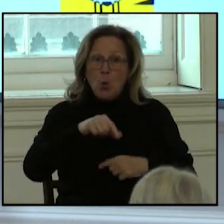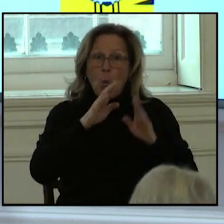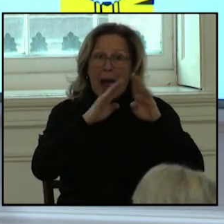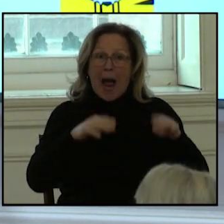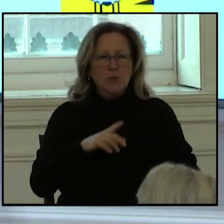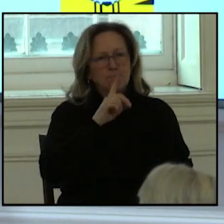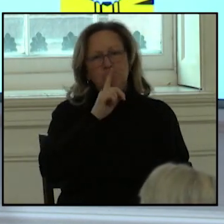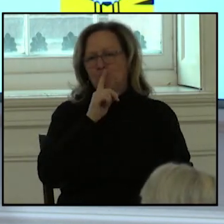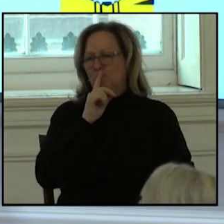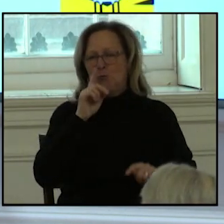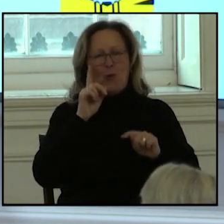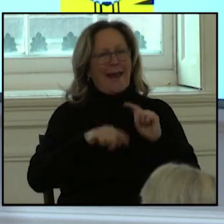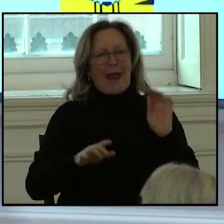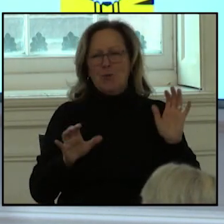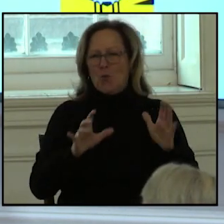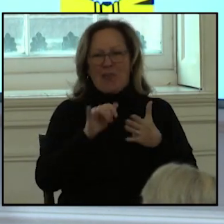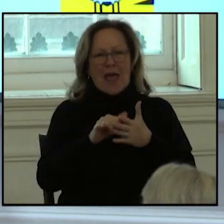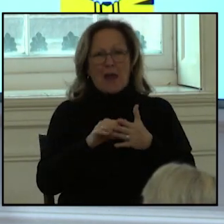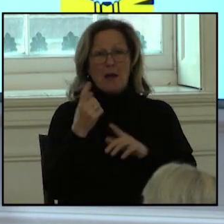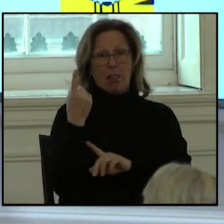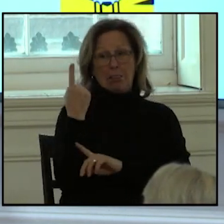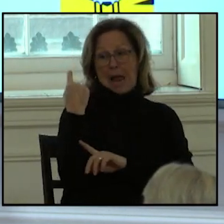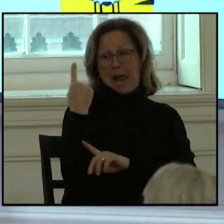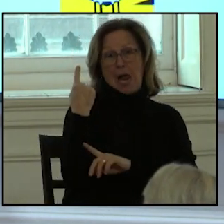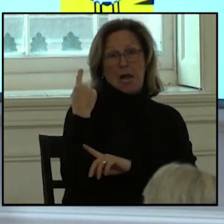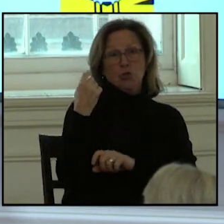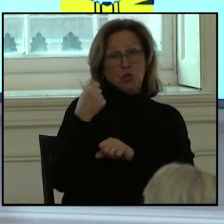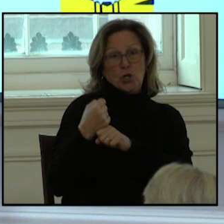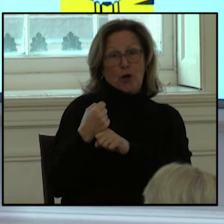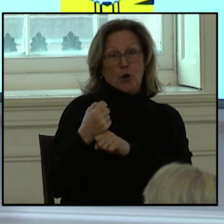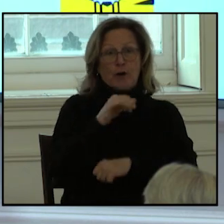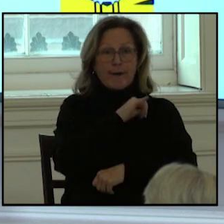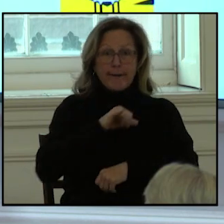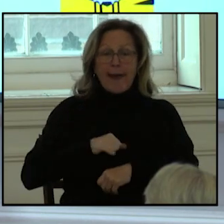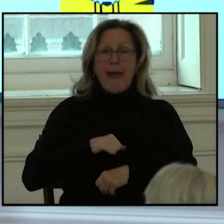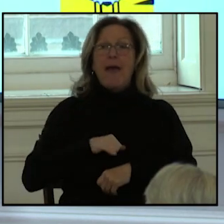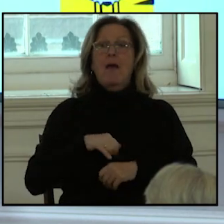have done the exhibit that was last year at Yale Law School.